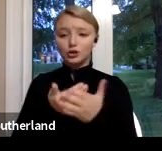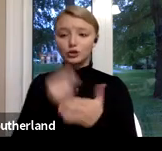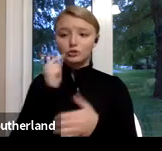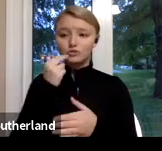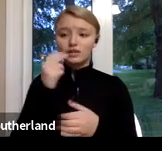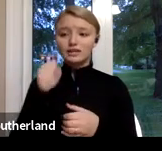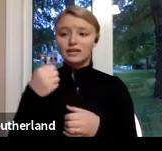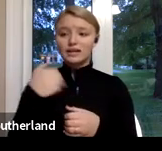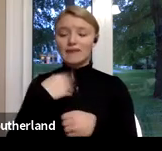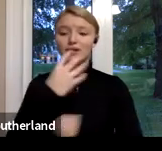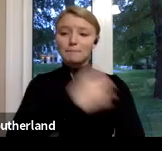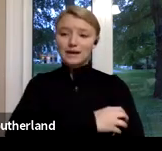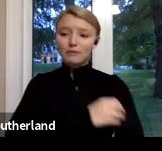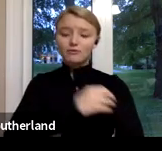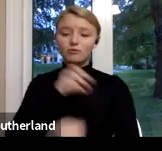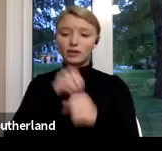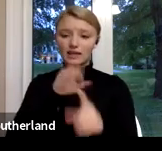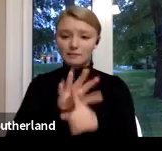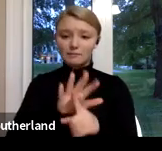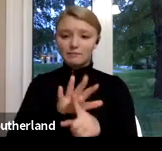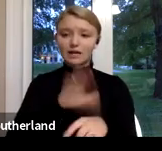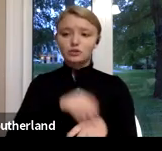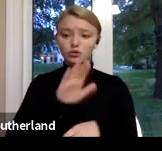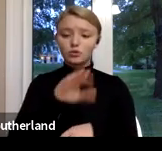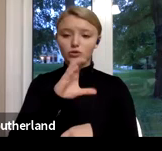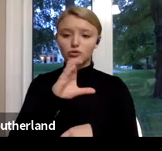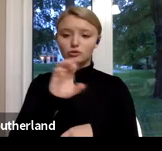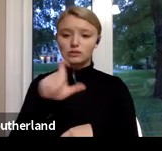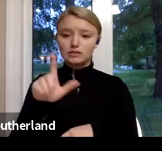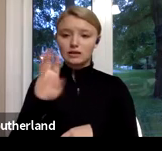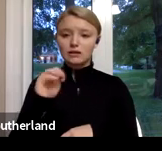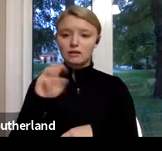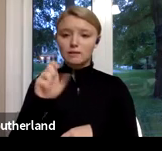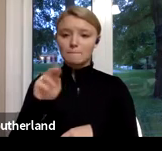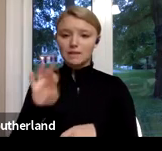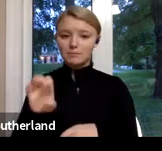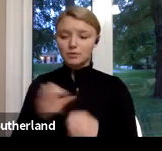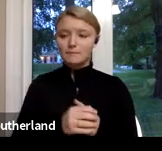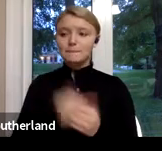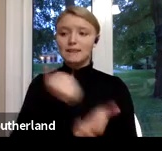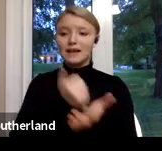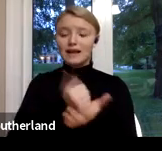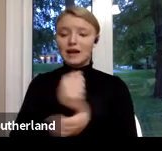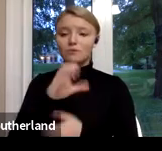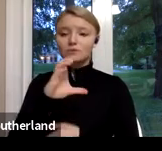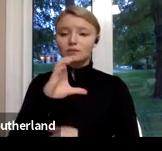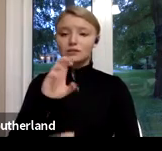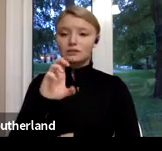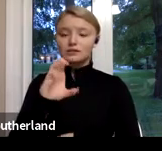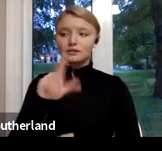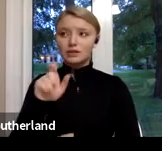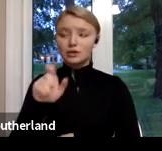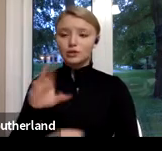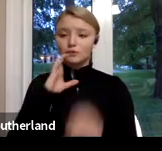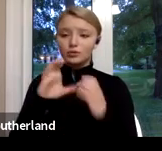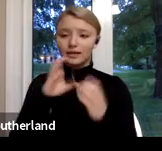powerful impact on your cell membrane. It helps cellular communication to take place. It gives